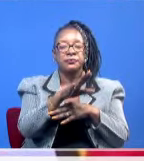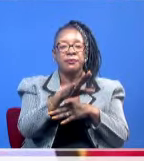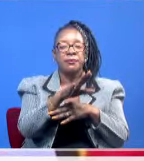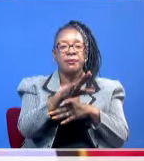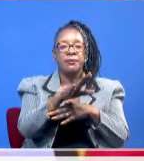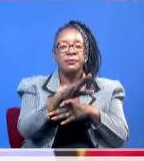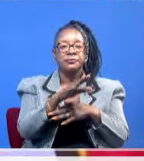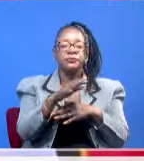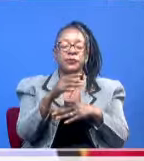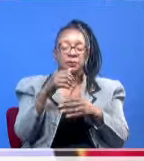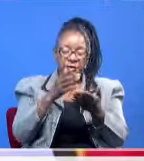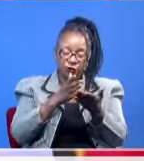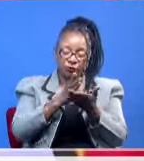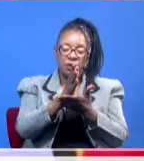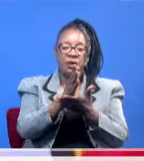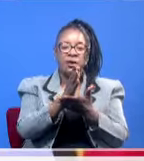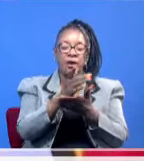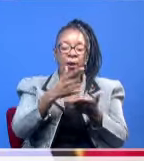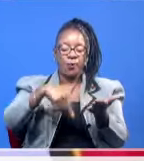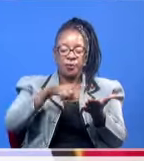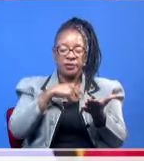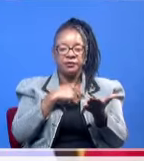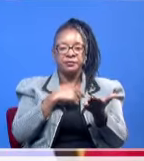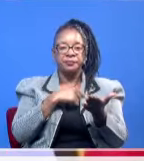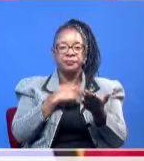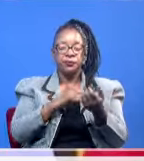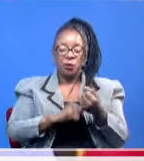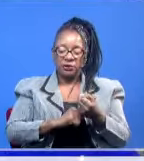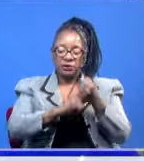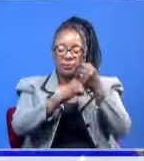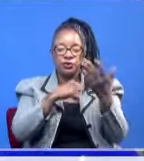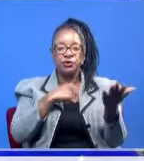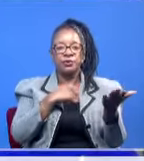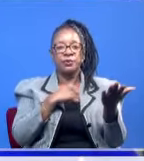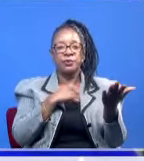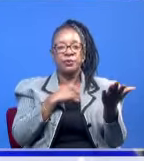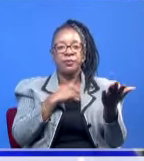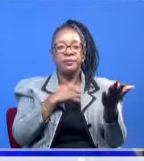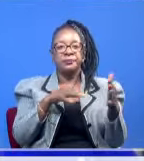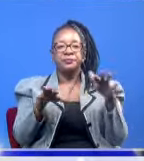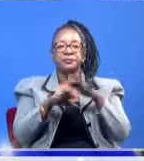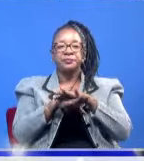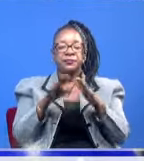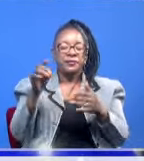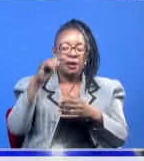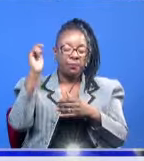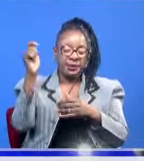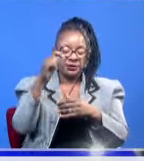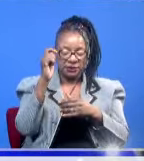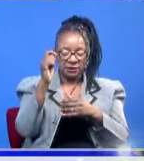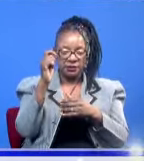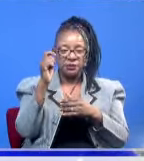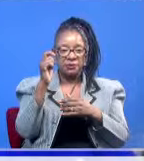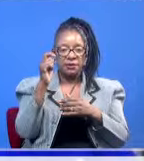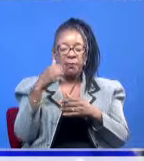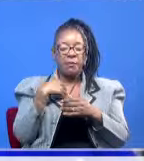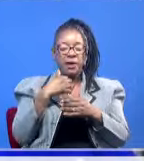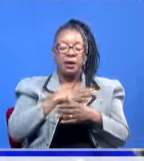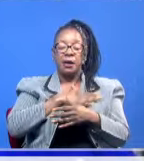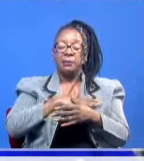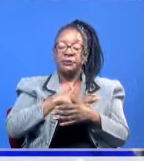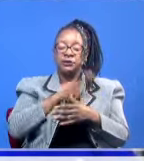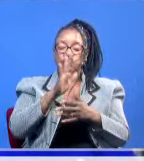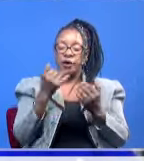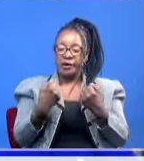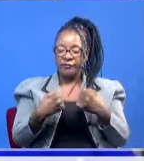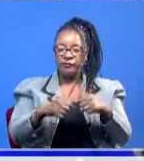uwe na hakika ya kwamba sisi tuko nyuma yako. The Deputy President of the Republic of Kenya, and I appreciate your